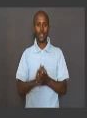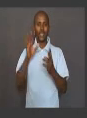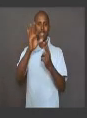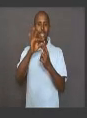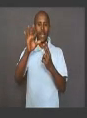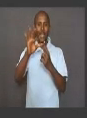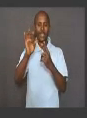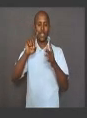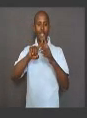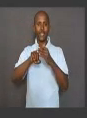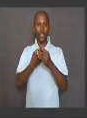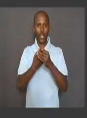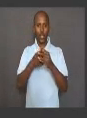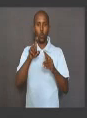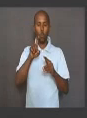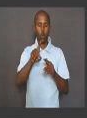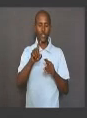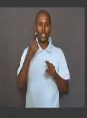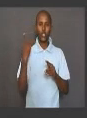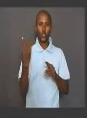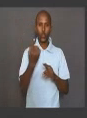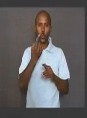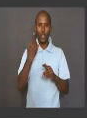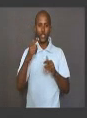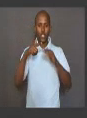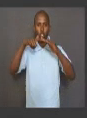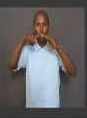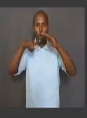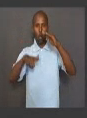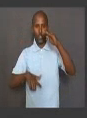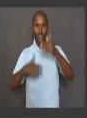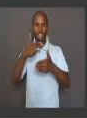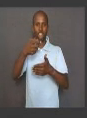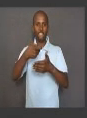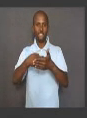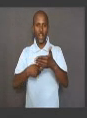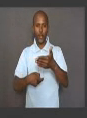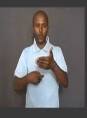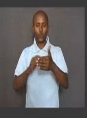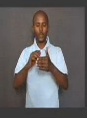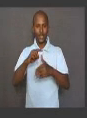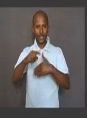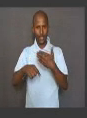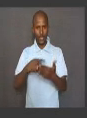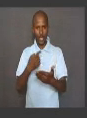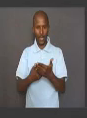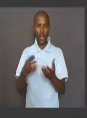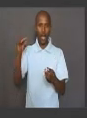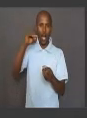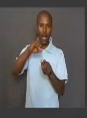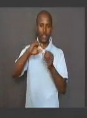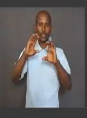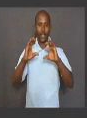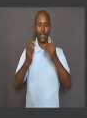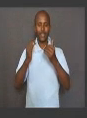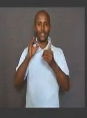Select a starting point, usually the lowest value. Then add the